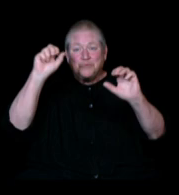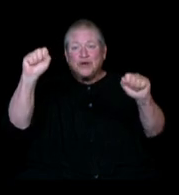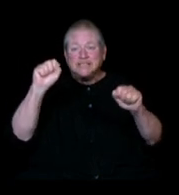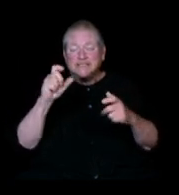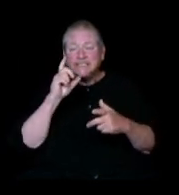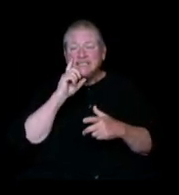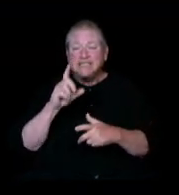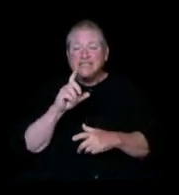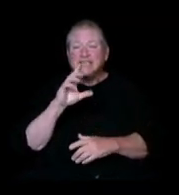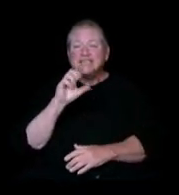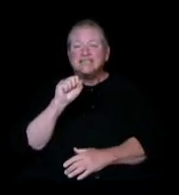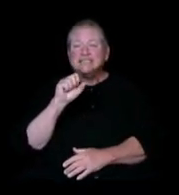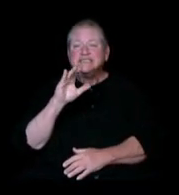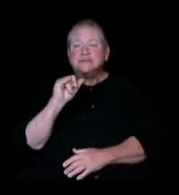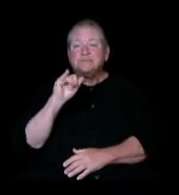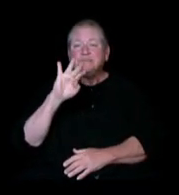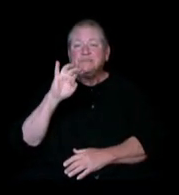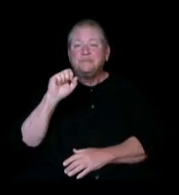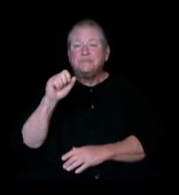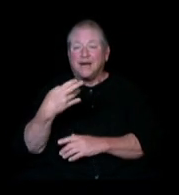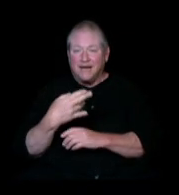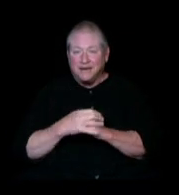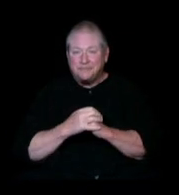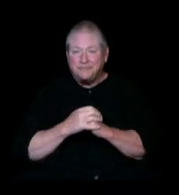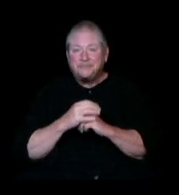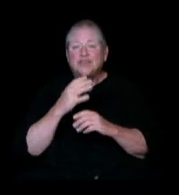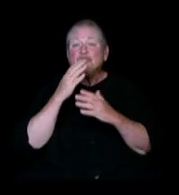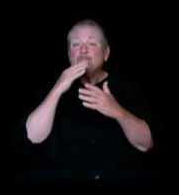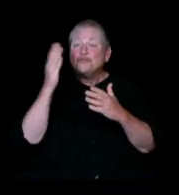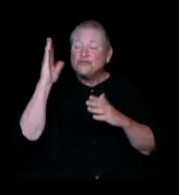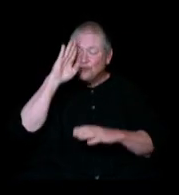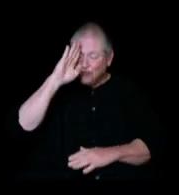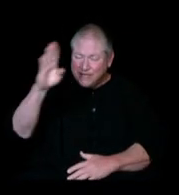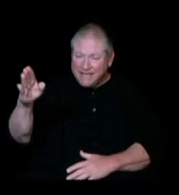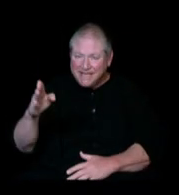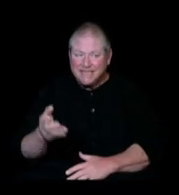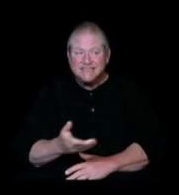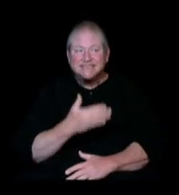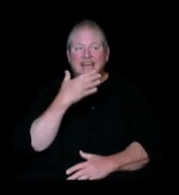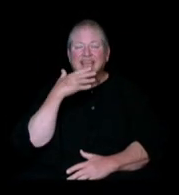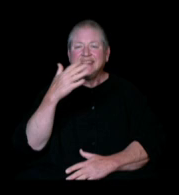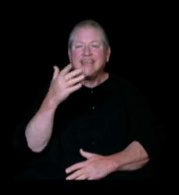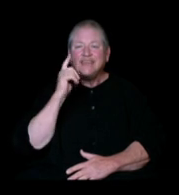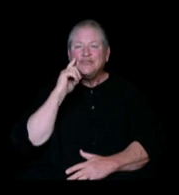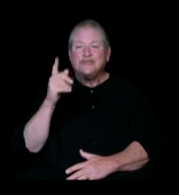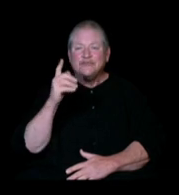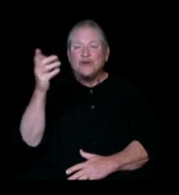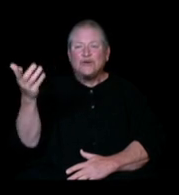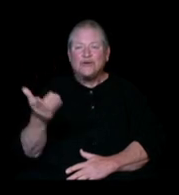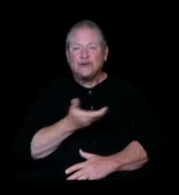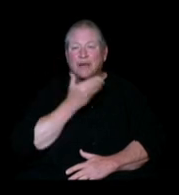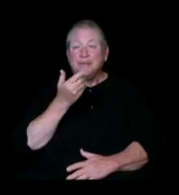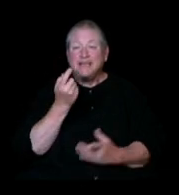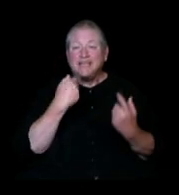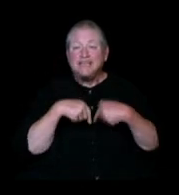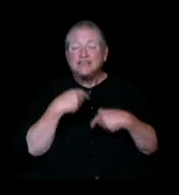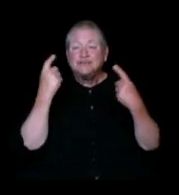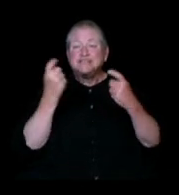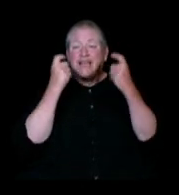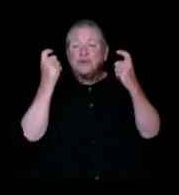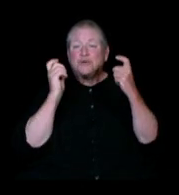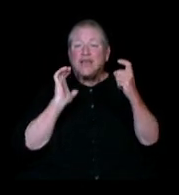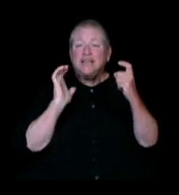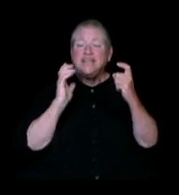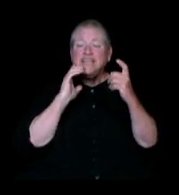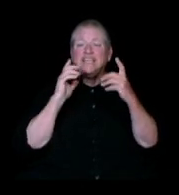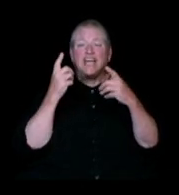Randhawa. Greetings, and thank you for making time to celebrate the outstanding achievements of our